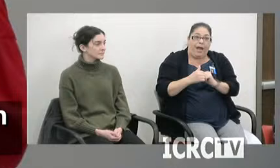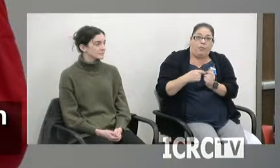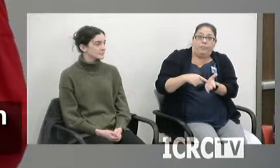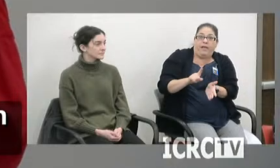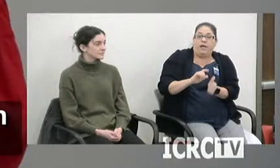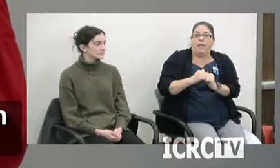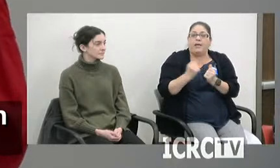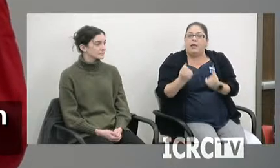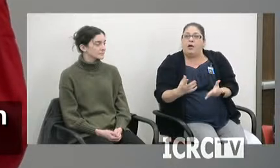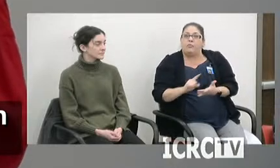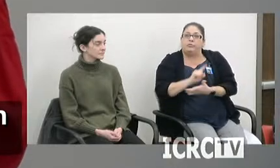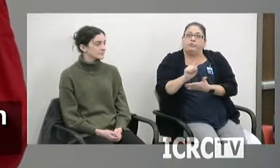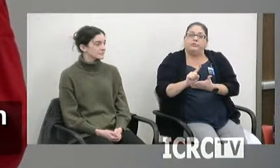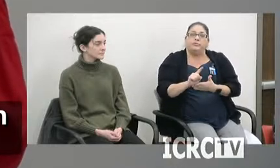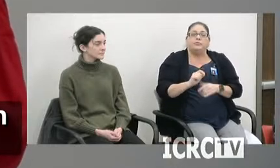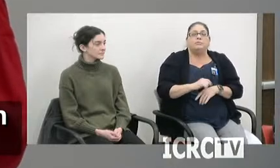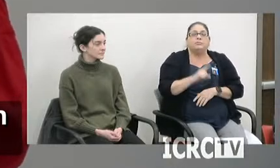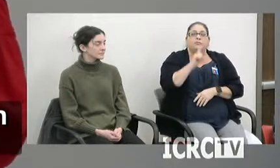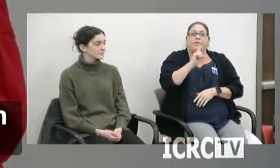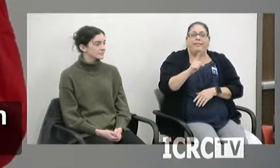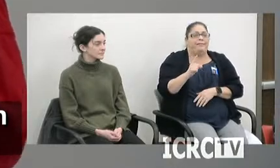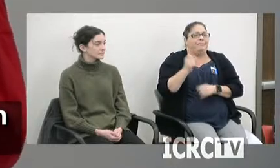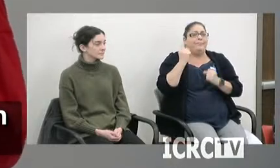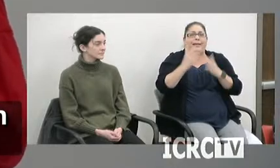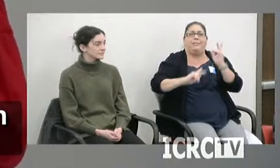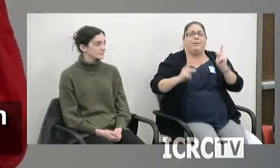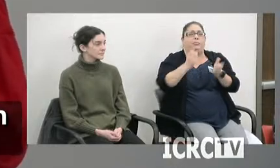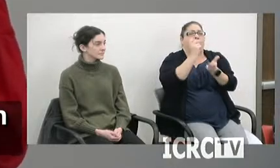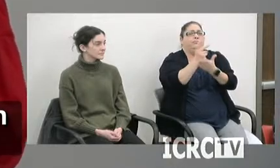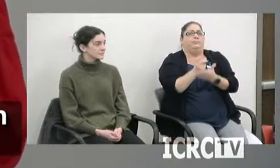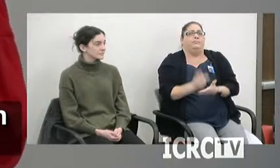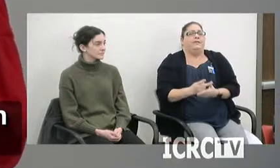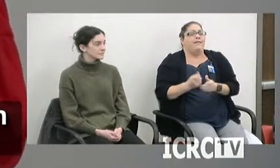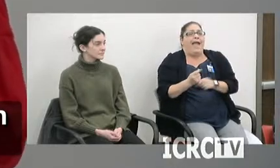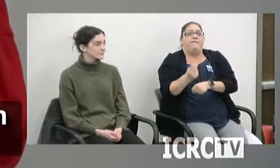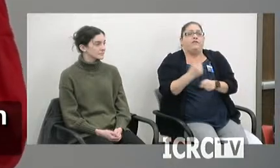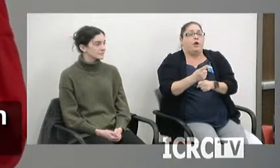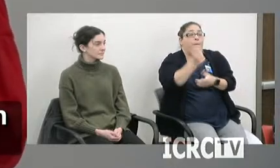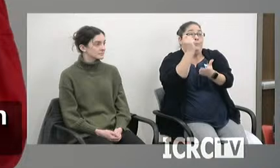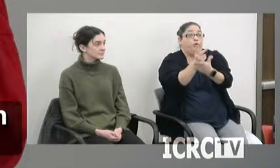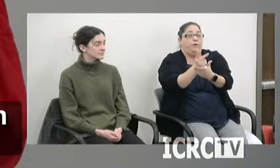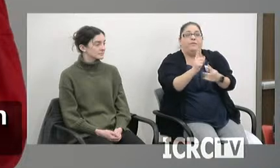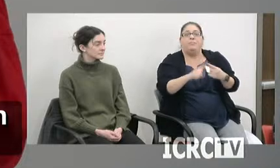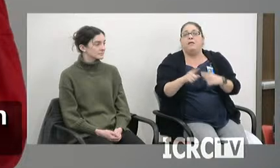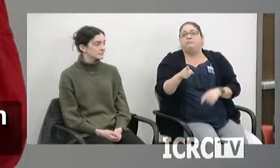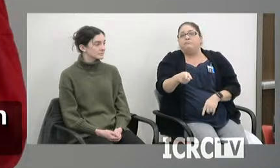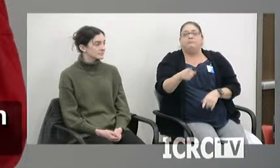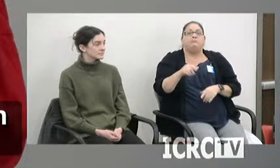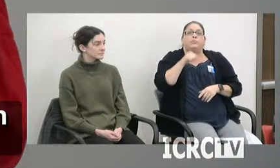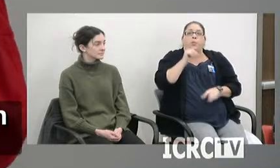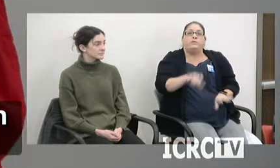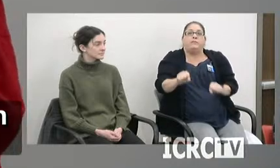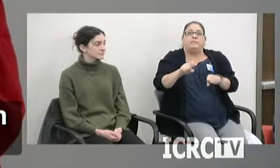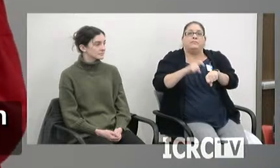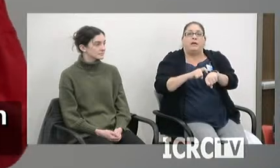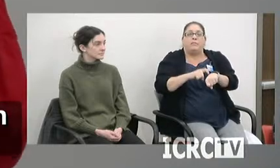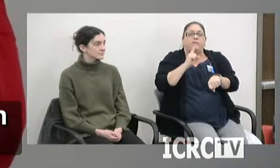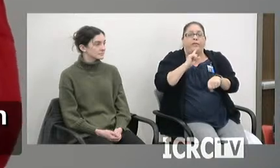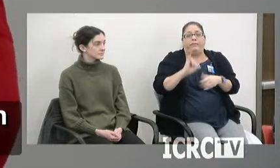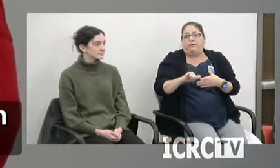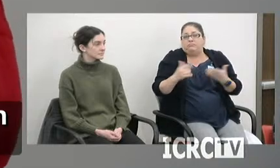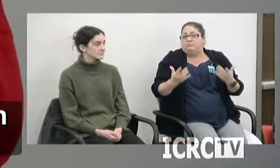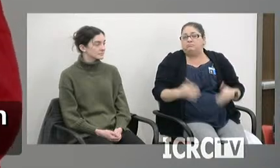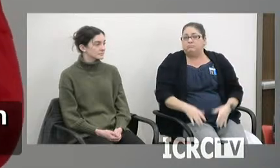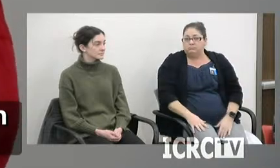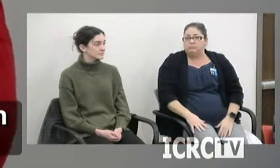And there are many people that we approve each year that don't put in for any time or don't do it. So